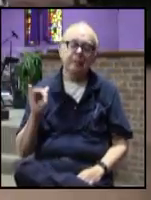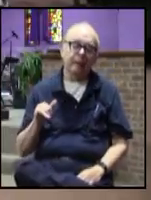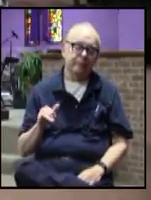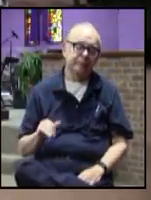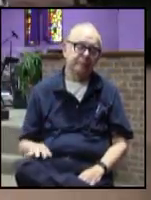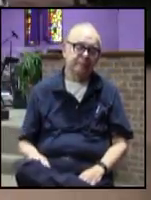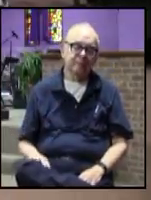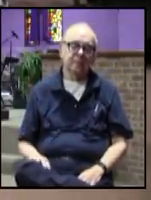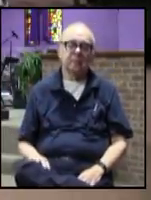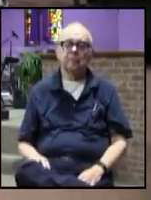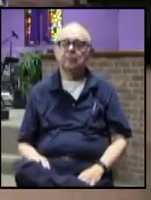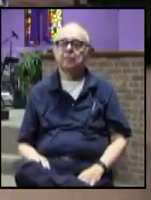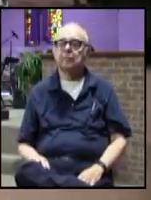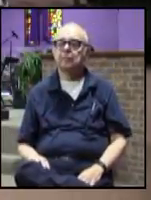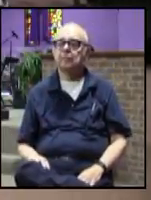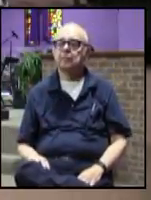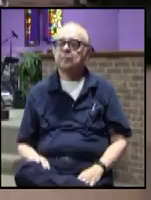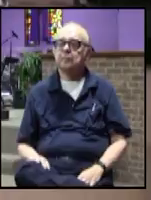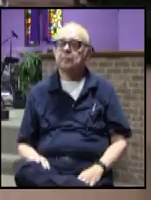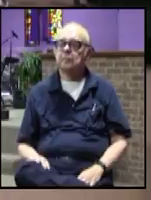Yeah.